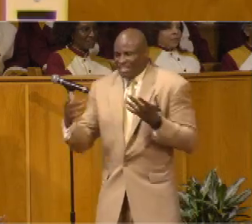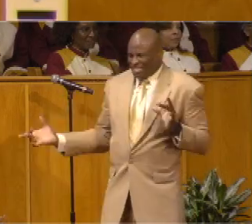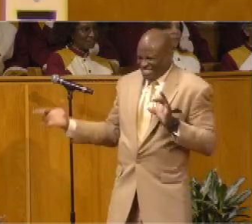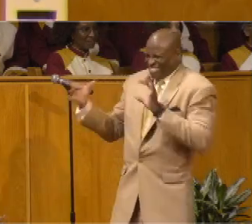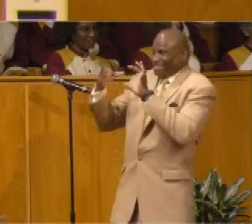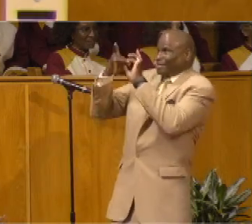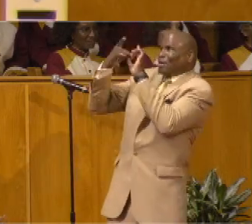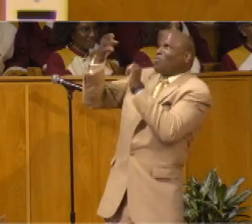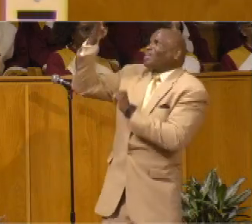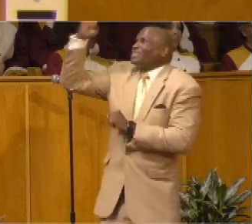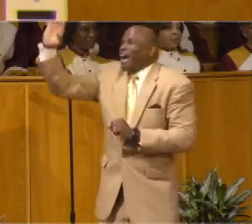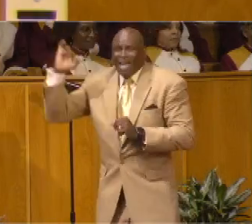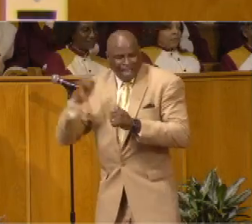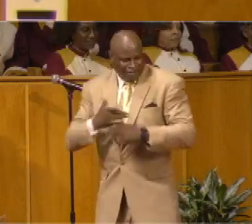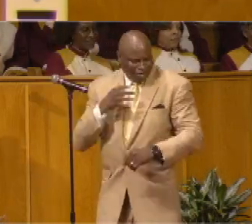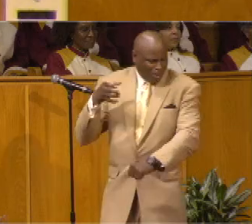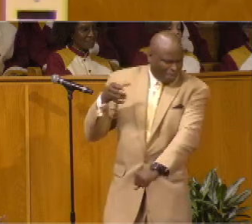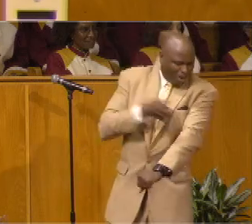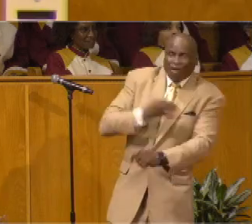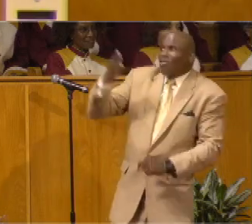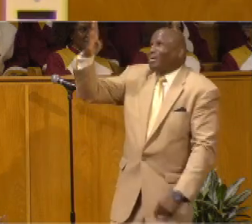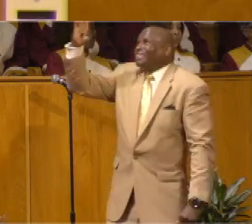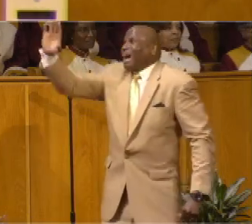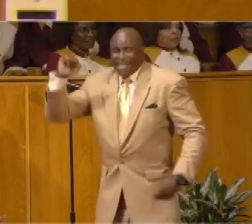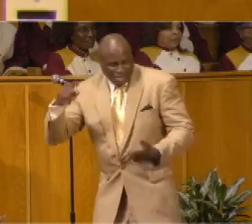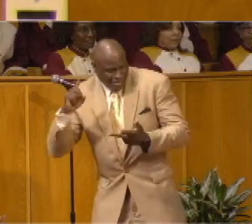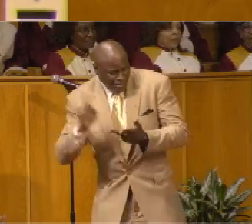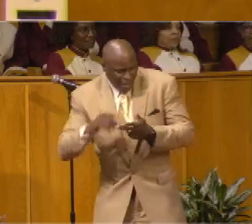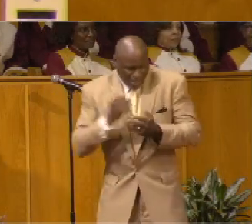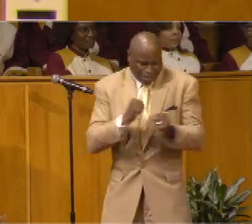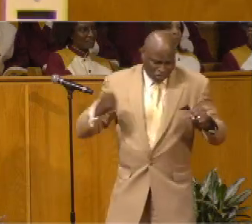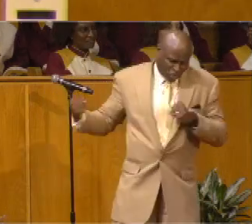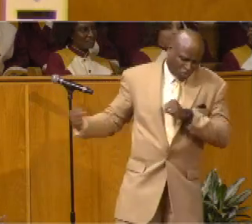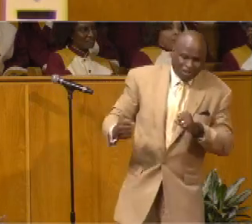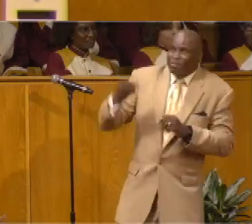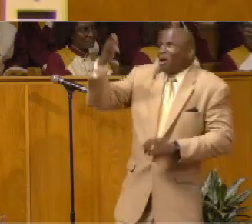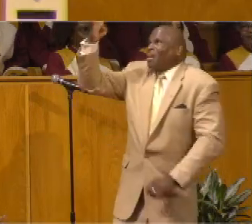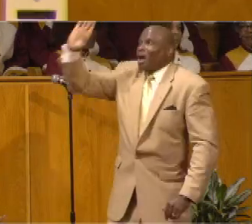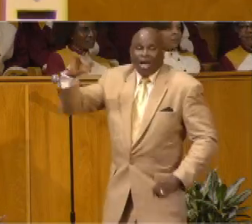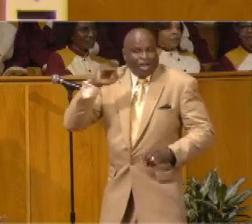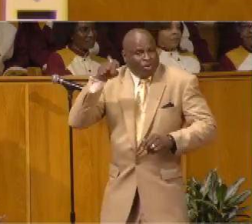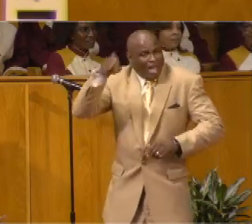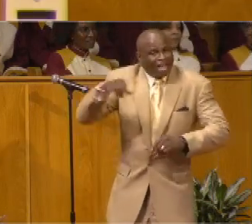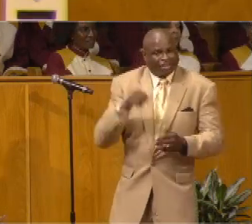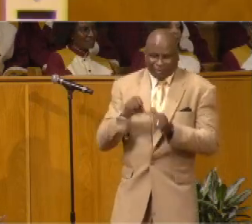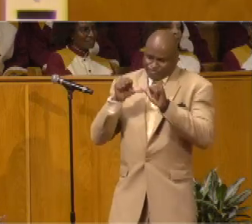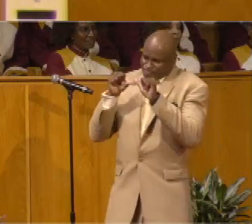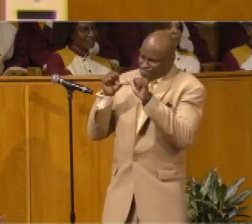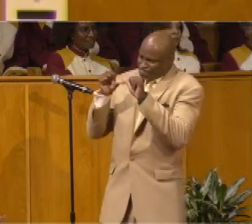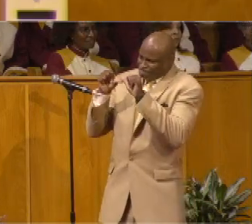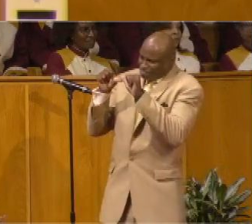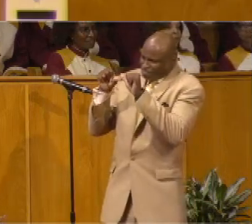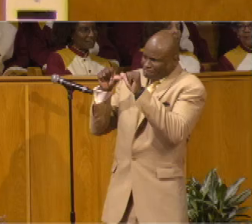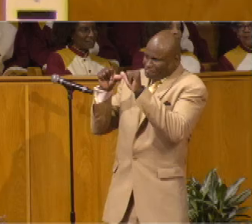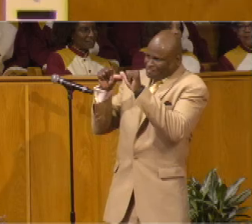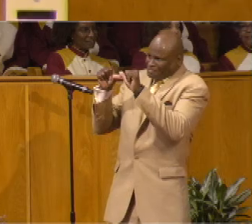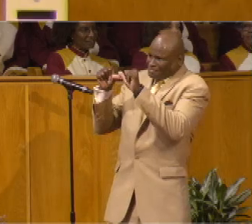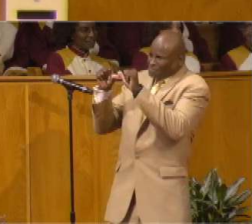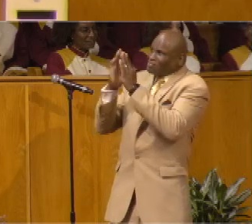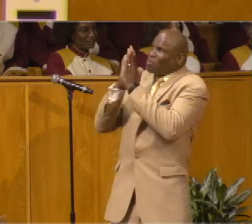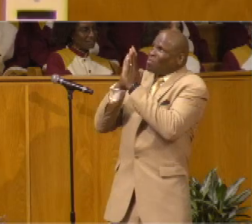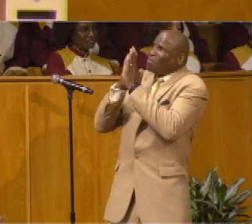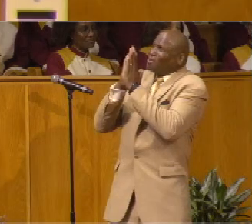with God and feel the power of God and be strengthened by God. You got to stay in that committed place of